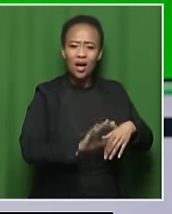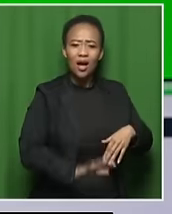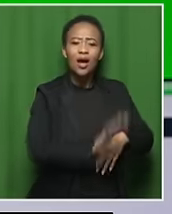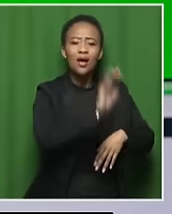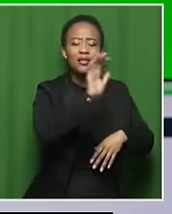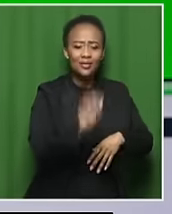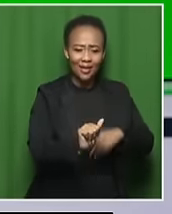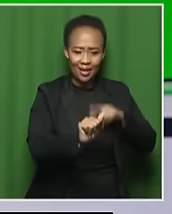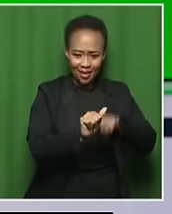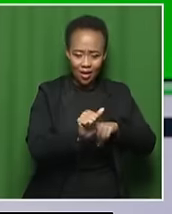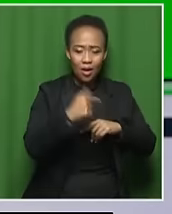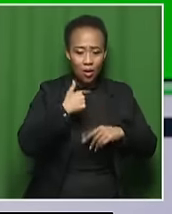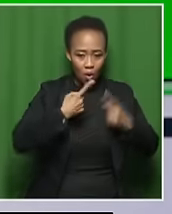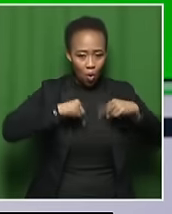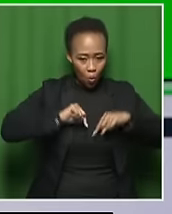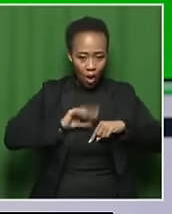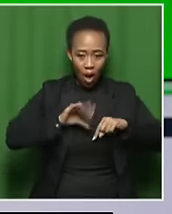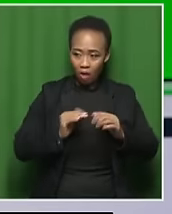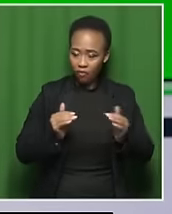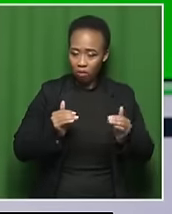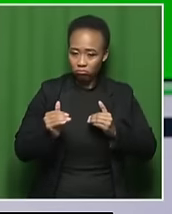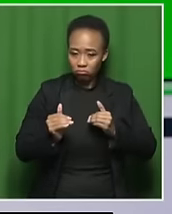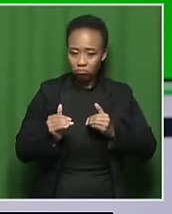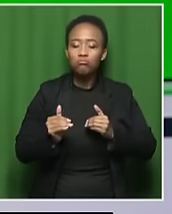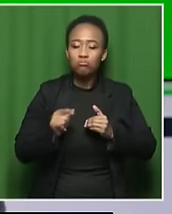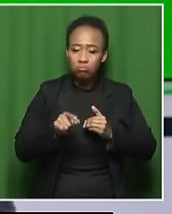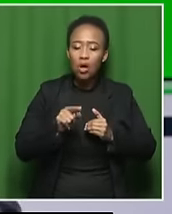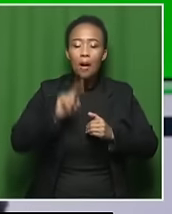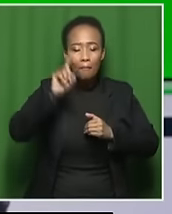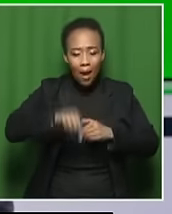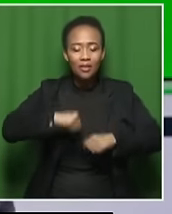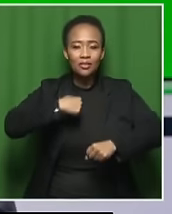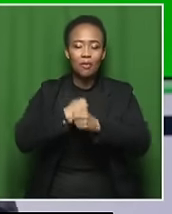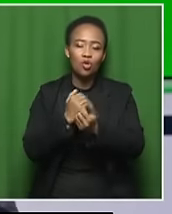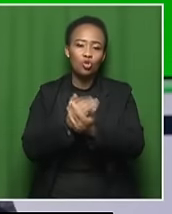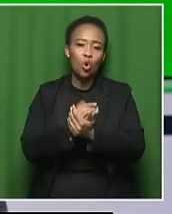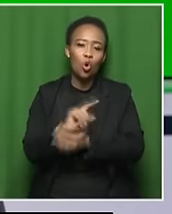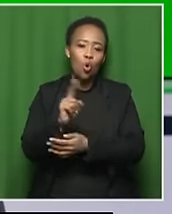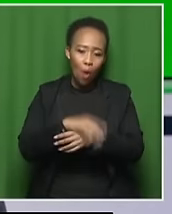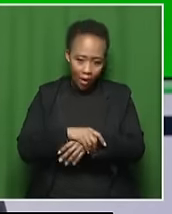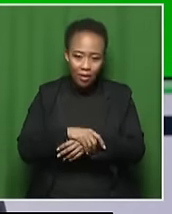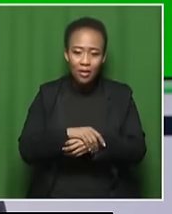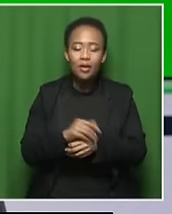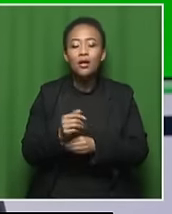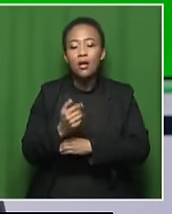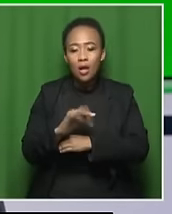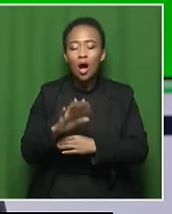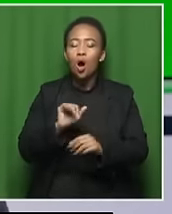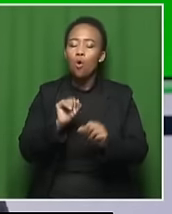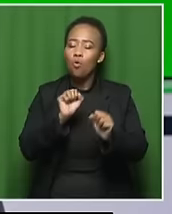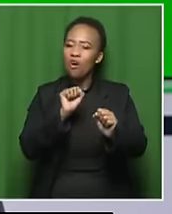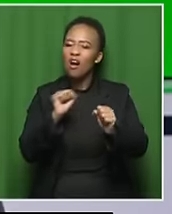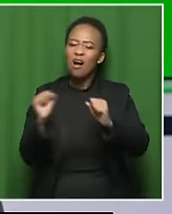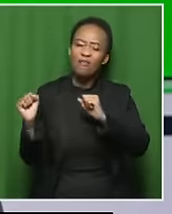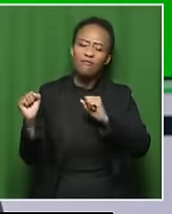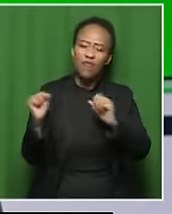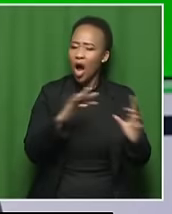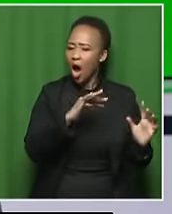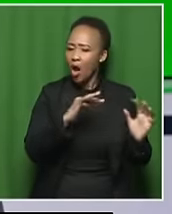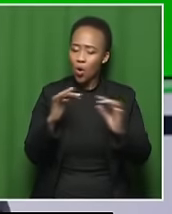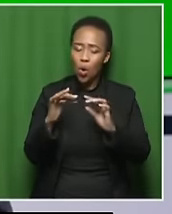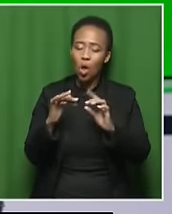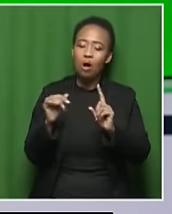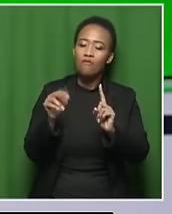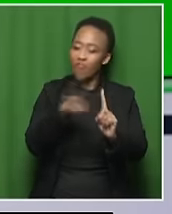that particular issue and in such a way where we can ensure we protect against the outbreak of xenophobic violence, which is a real threat in South